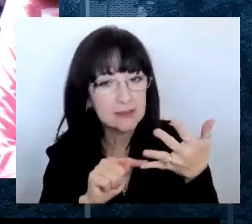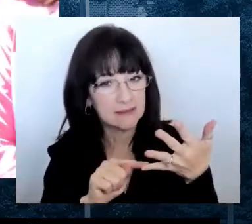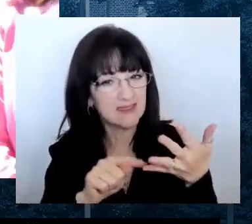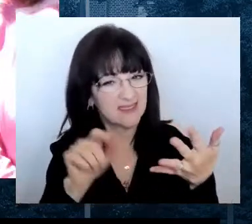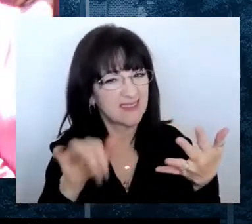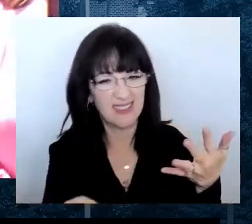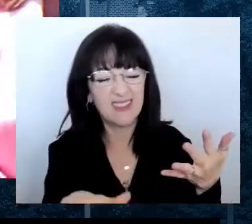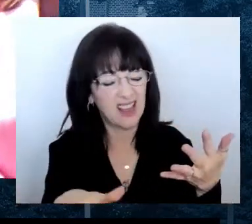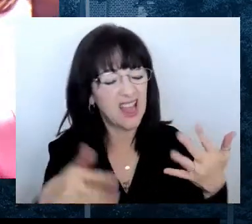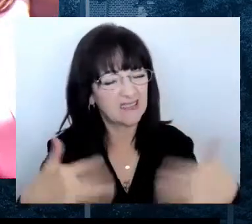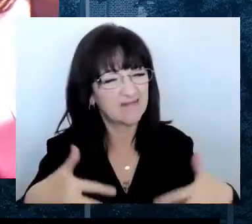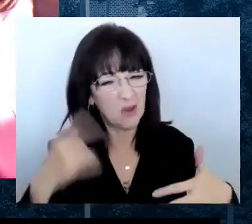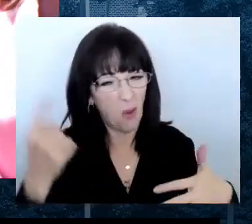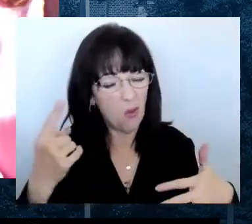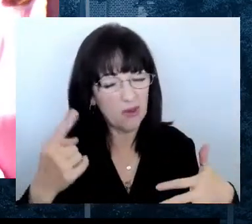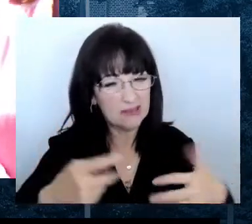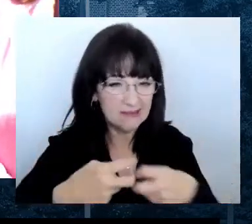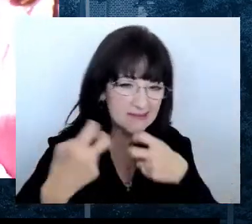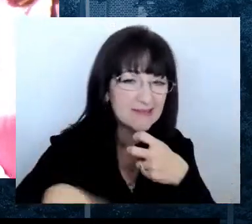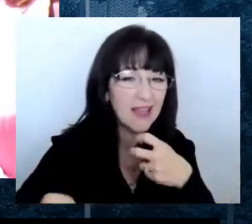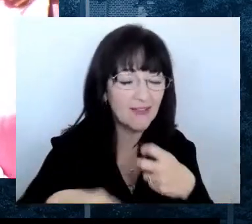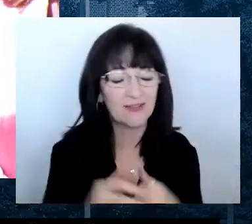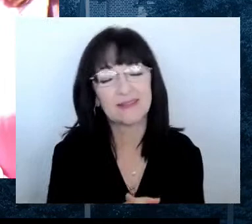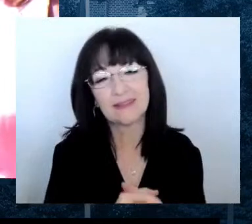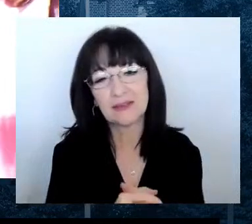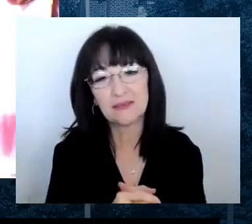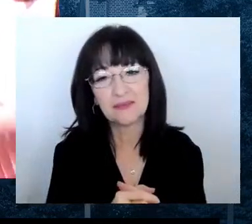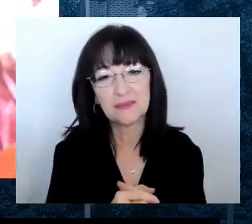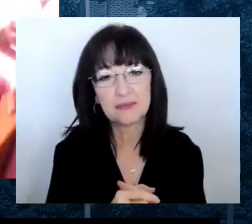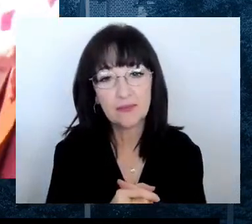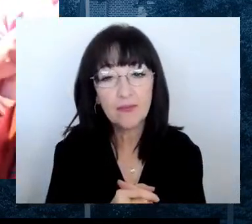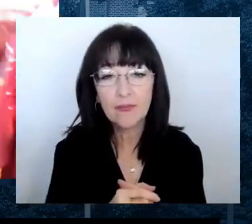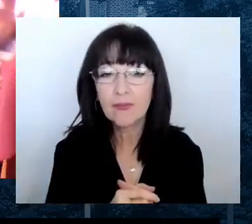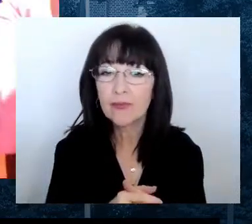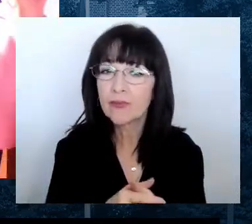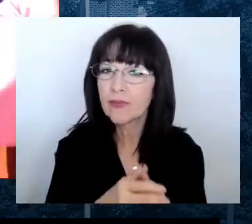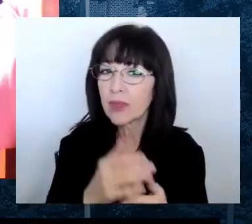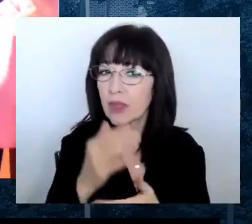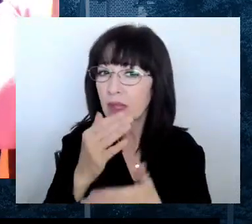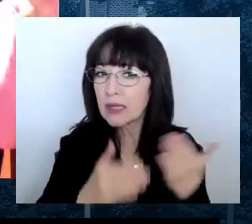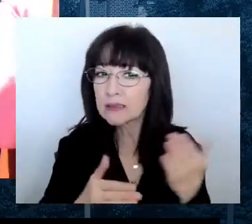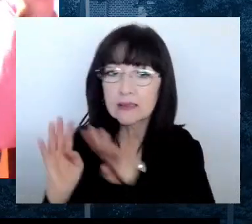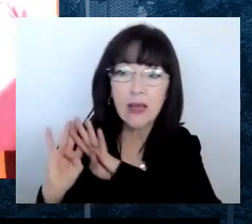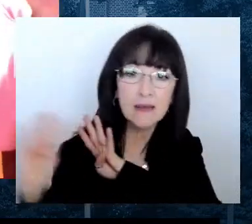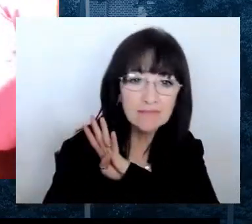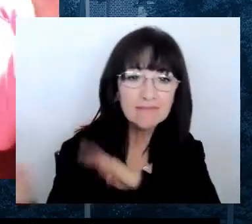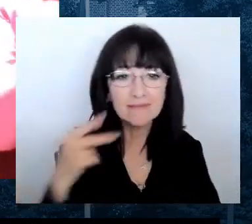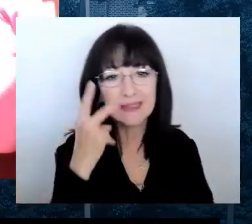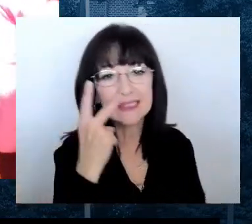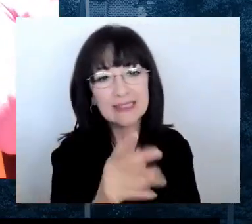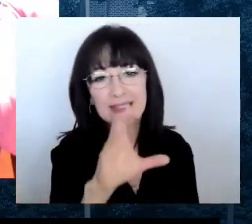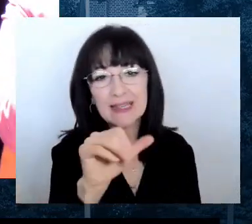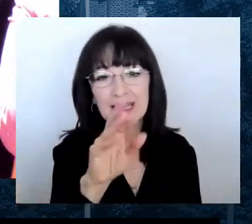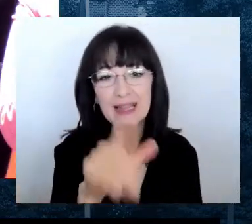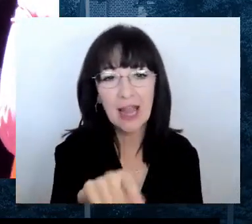sure if they're all here. I did see some of them, but Secretary Carol Hubbard is the Carol.